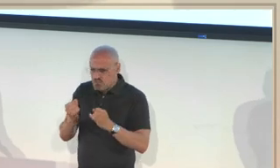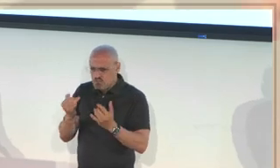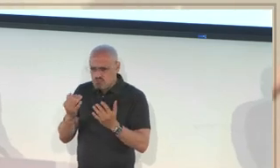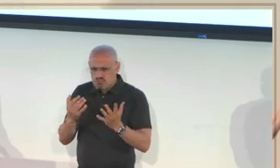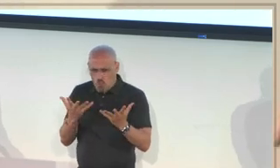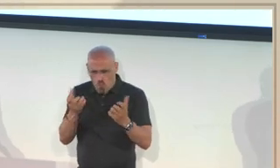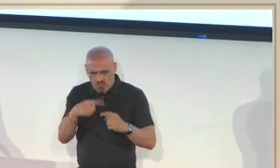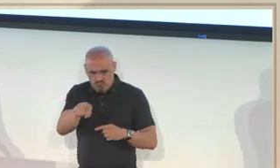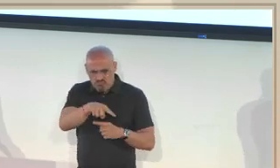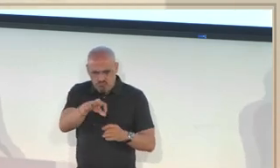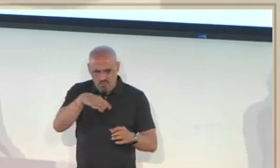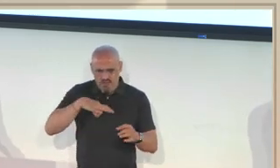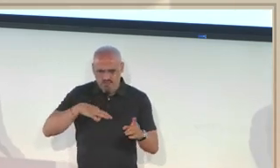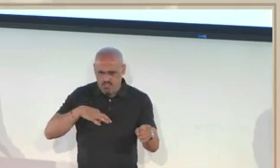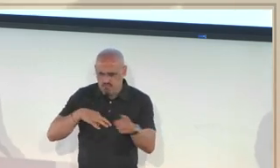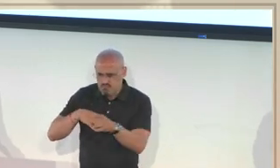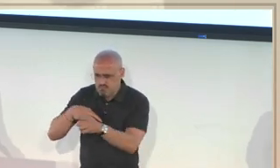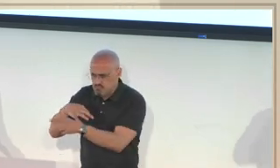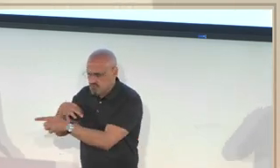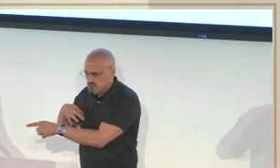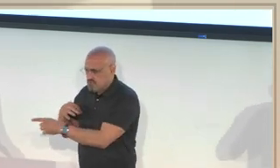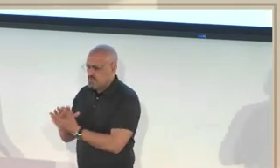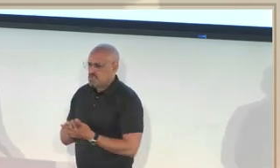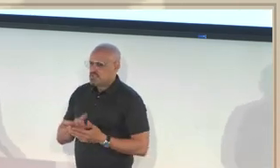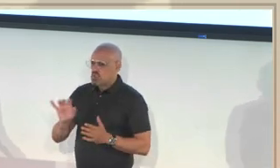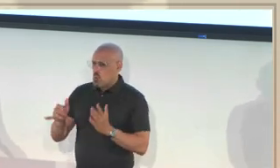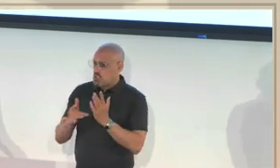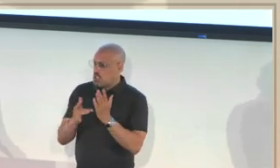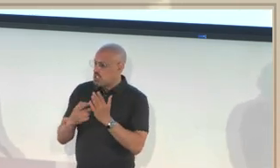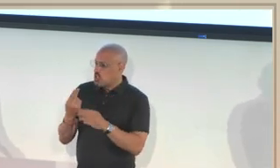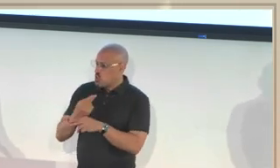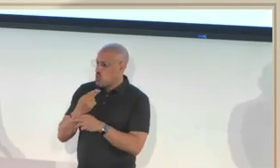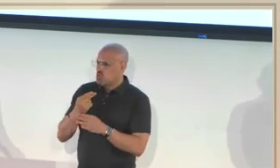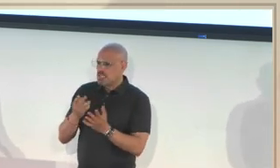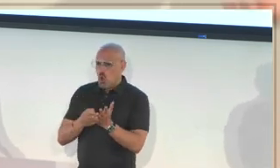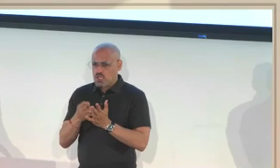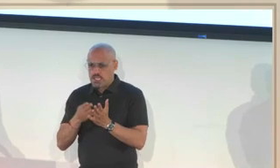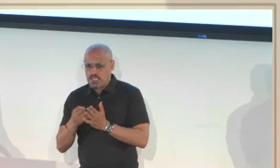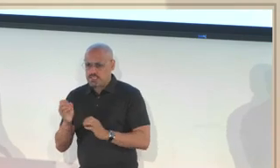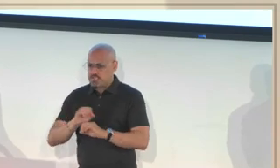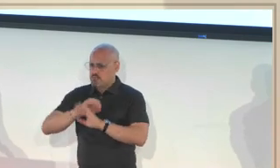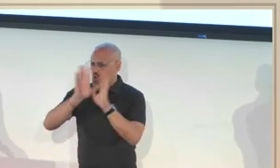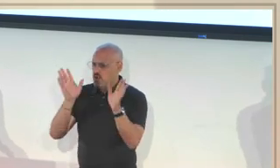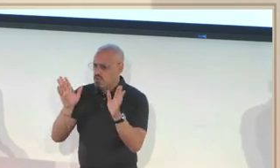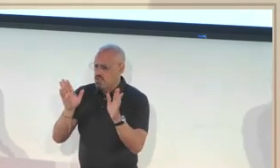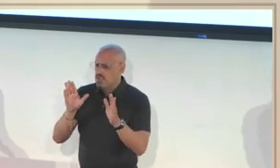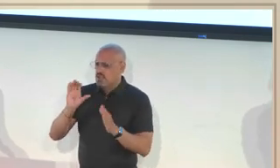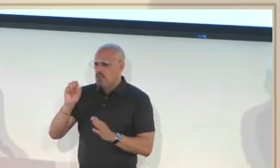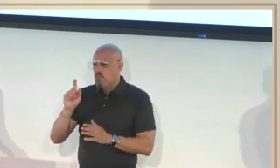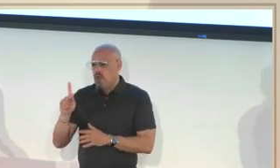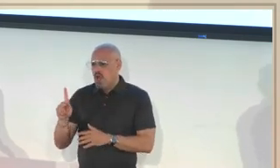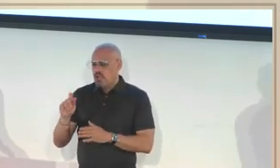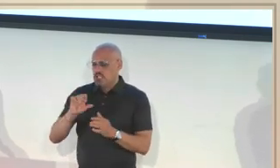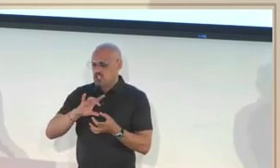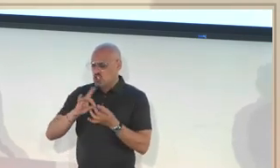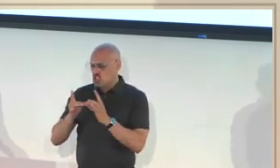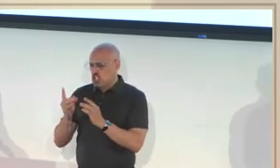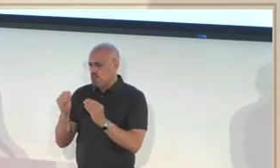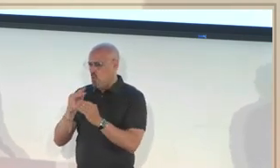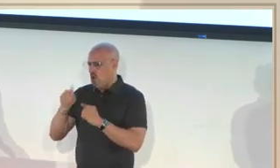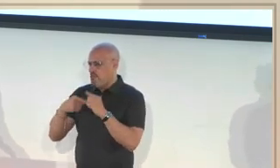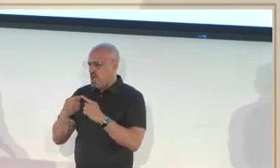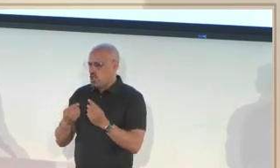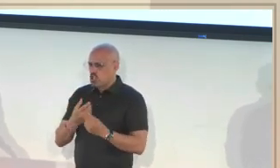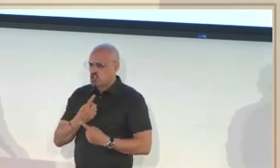be able to go to? And with blockchain technology, there's an authenticity and a transparency. Blockchain is much more about